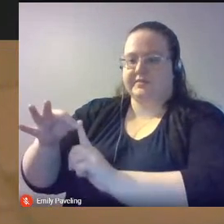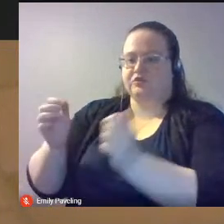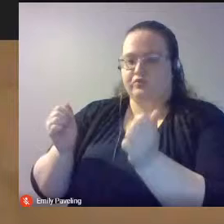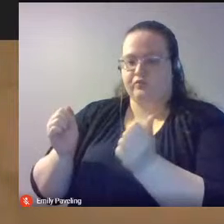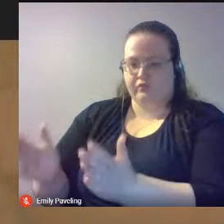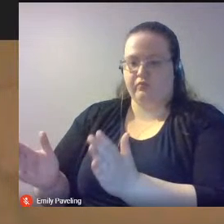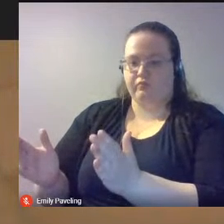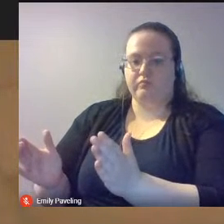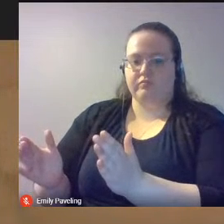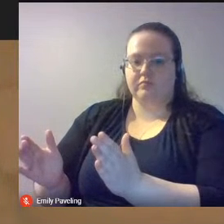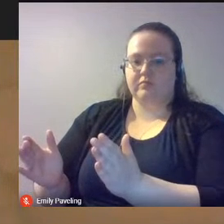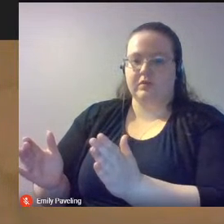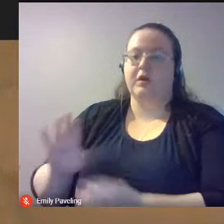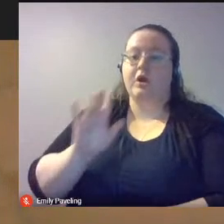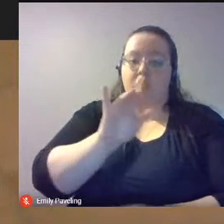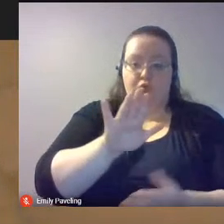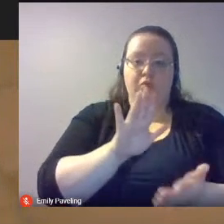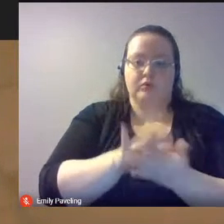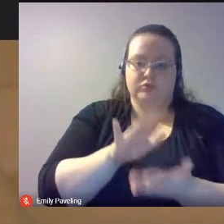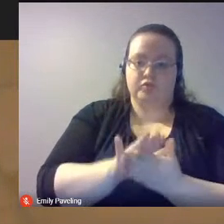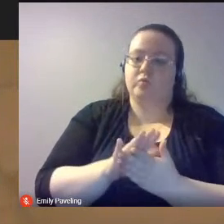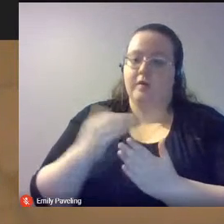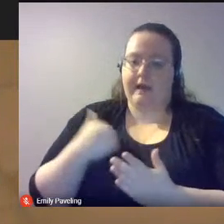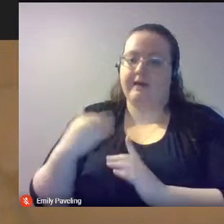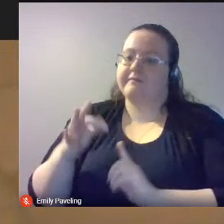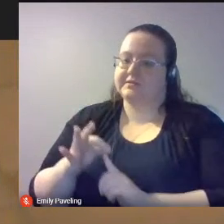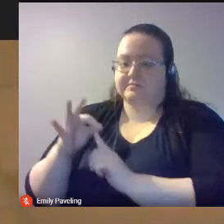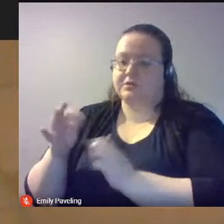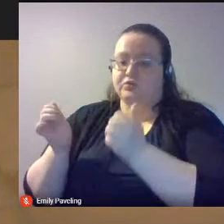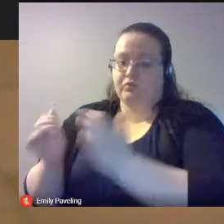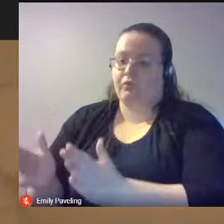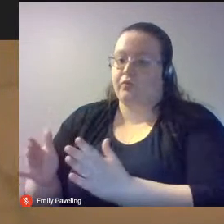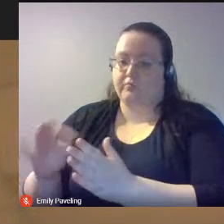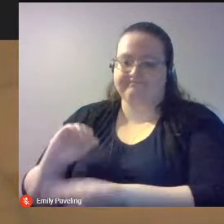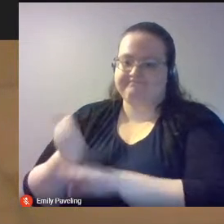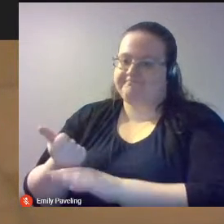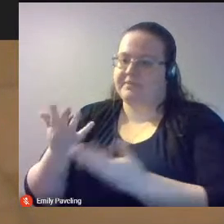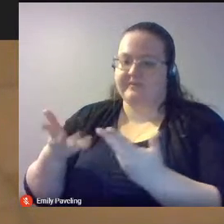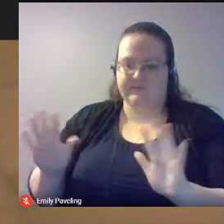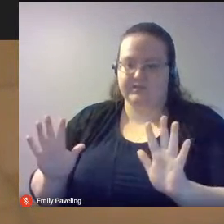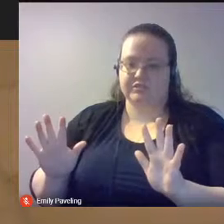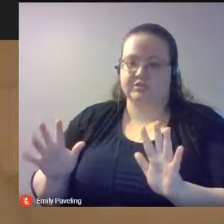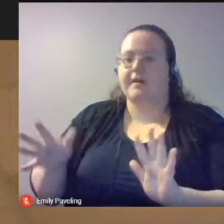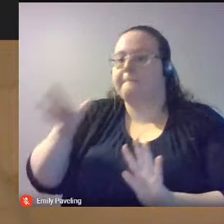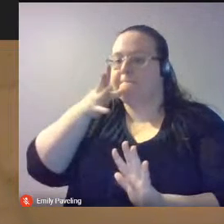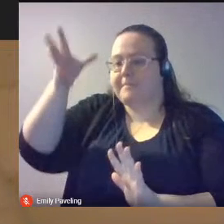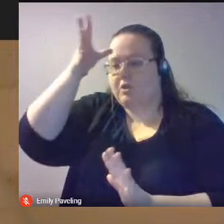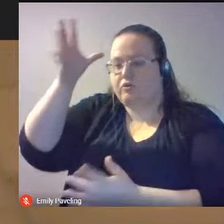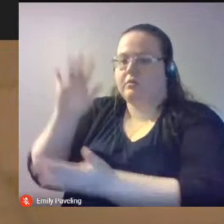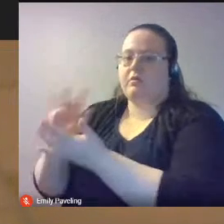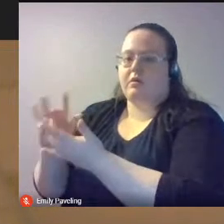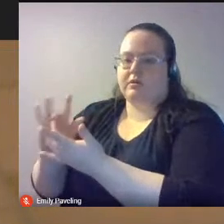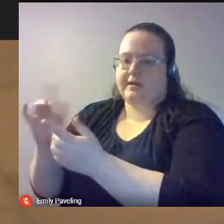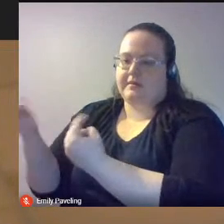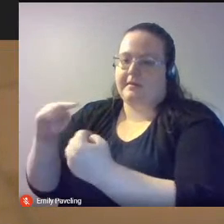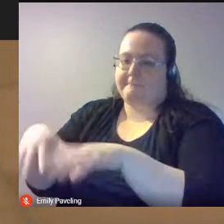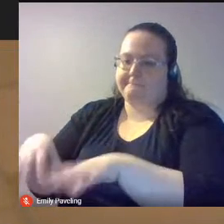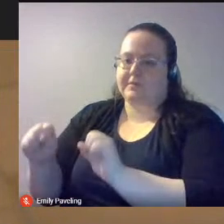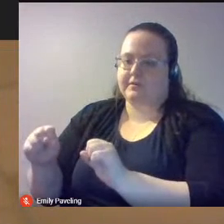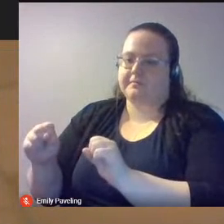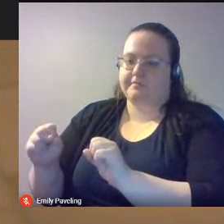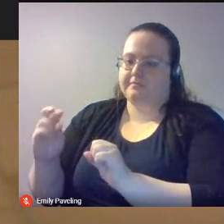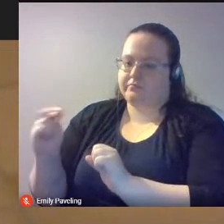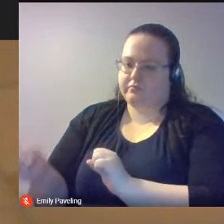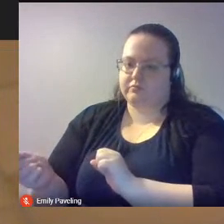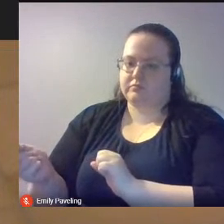your school board has a plan for that. Their parent or guardian should be contacted to pick them up immediately. The student should not